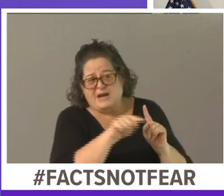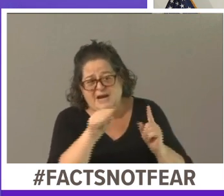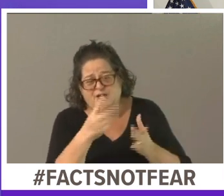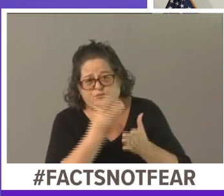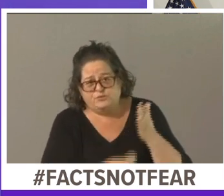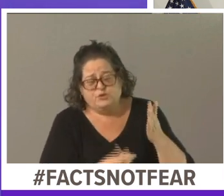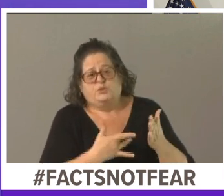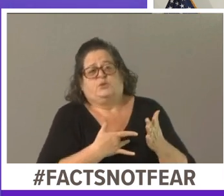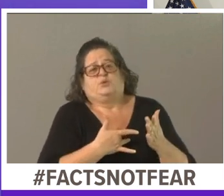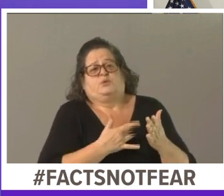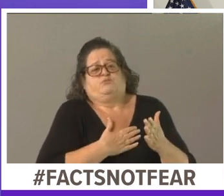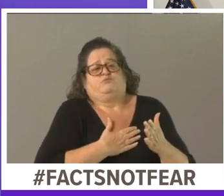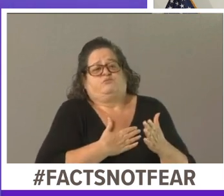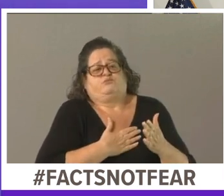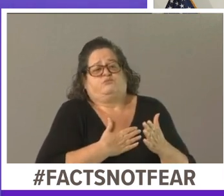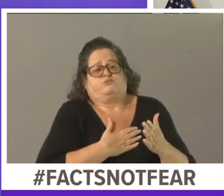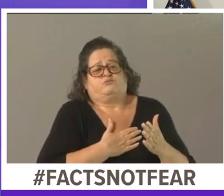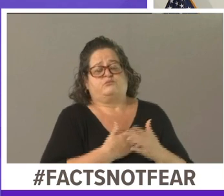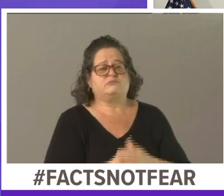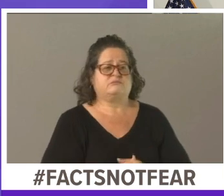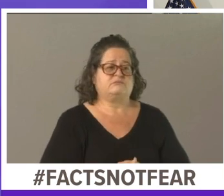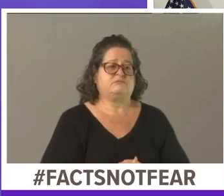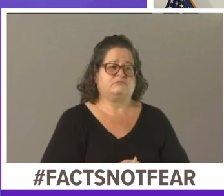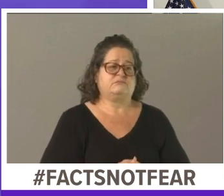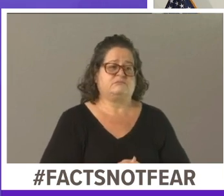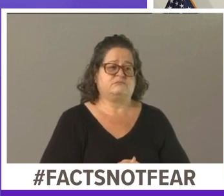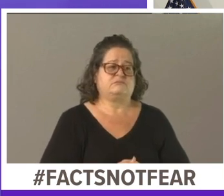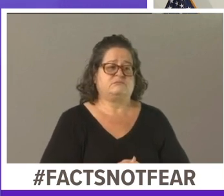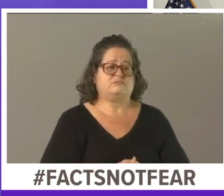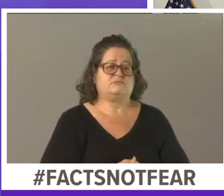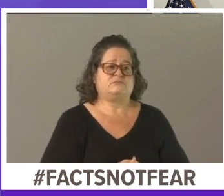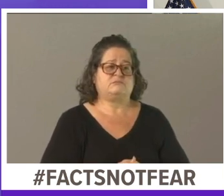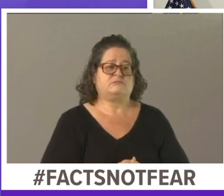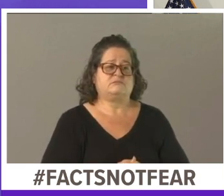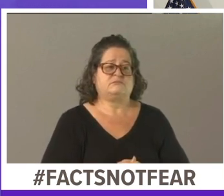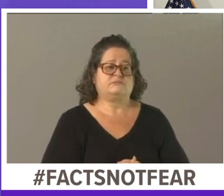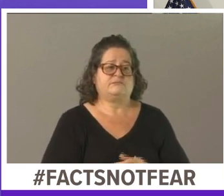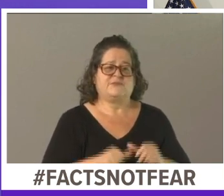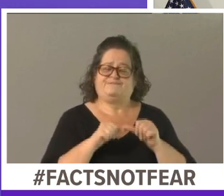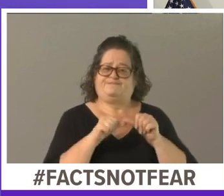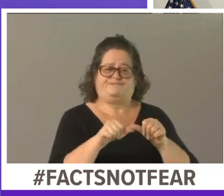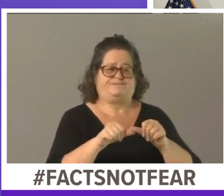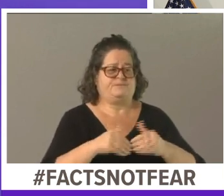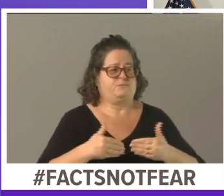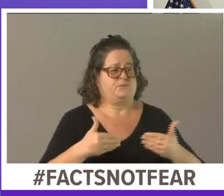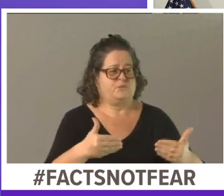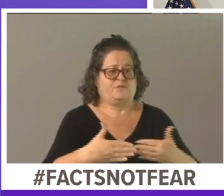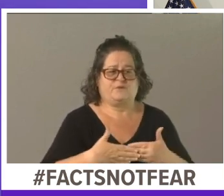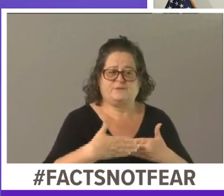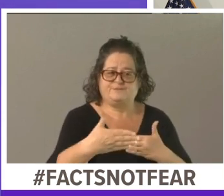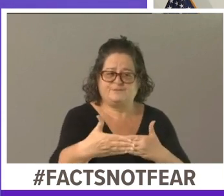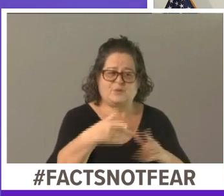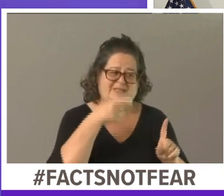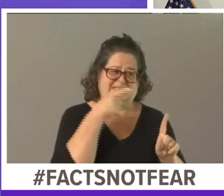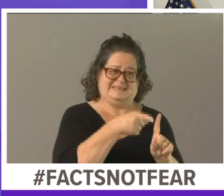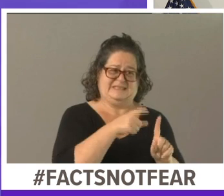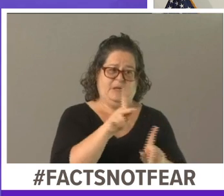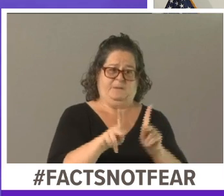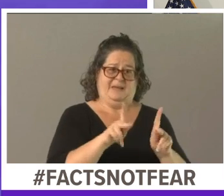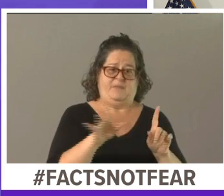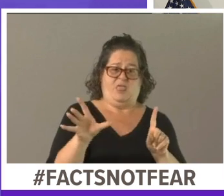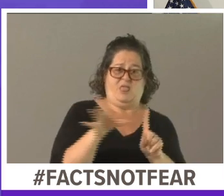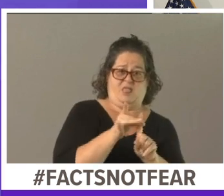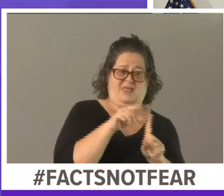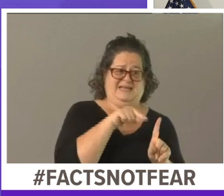families, and the actions that we'll want to take going forward will be to minimize virus contraction,